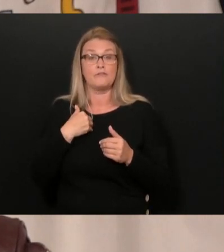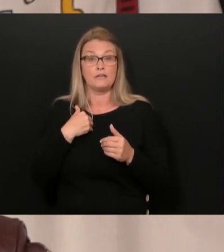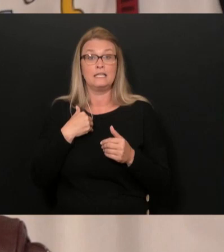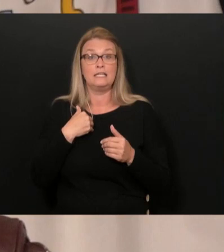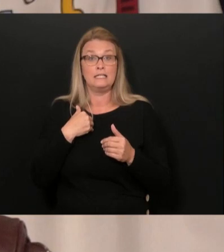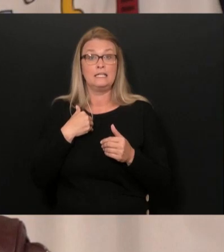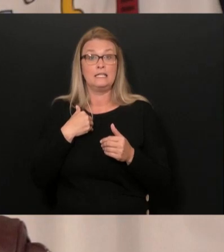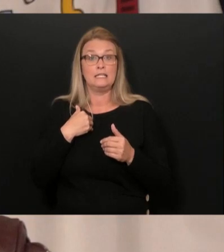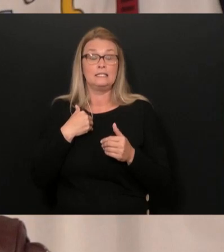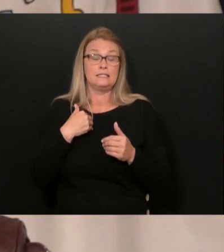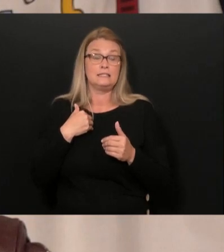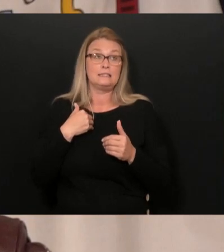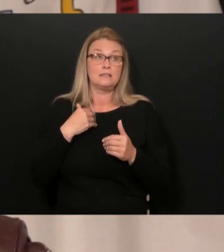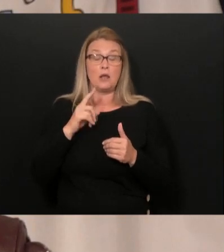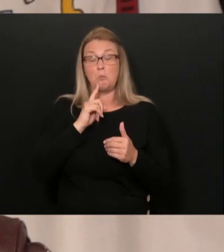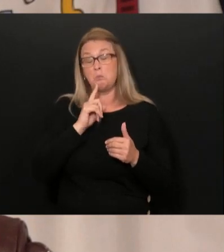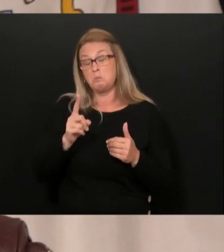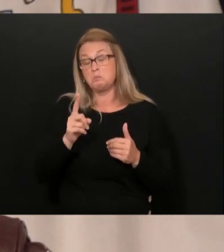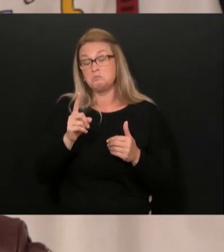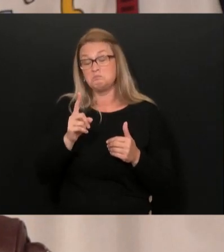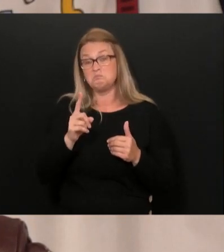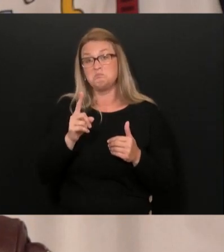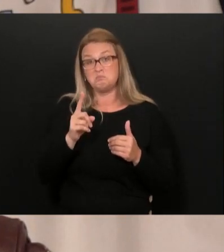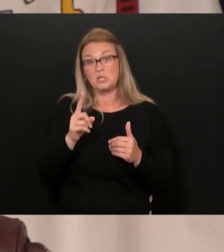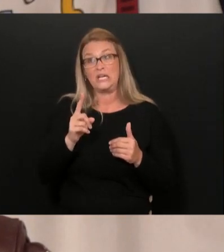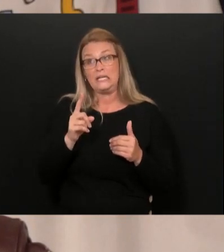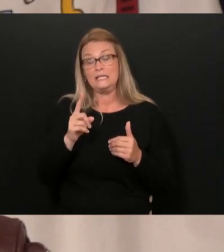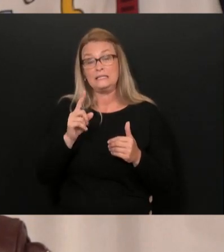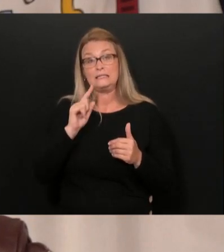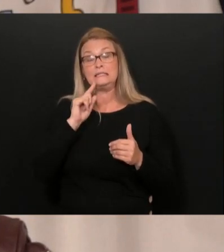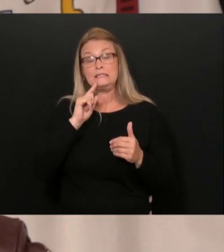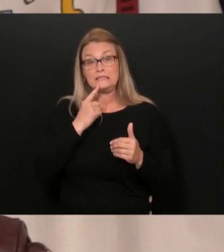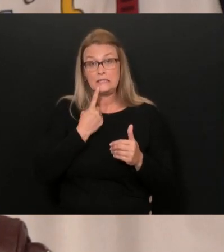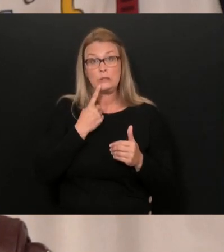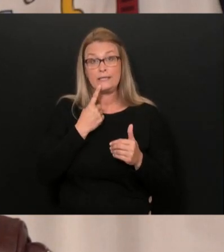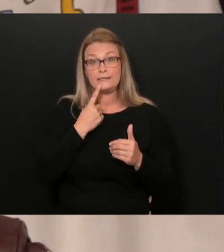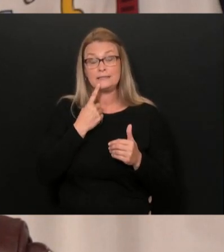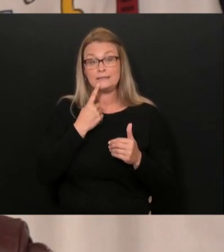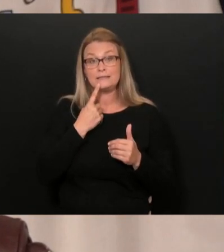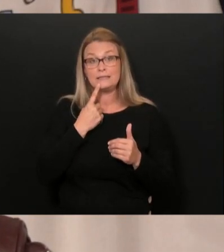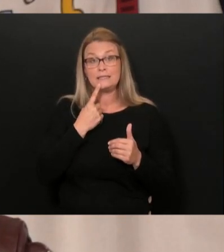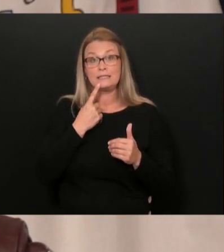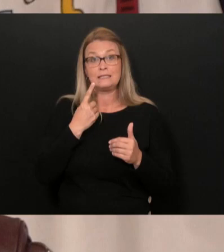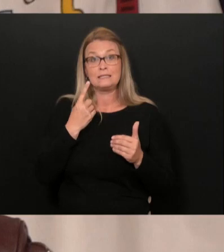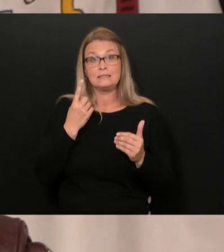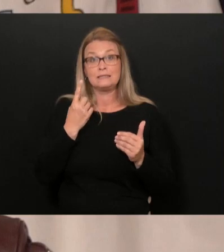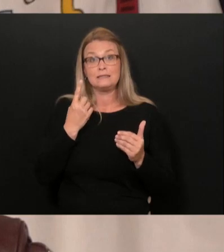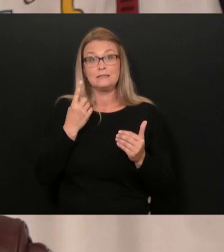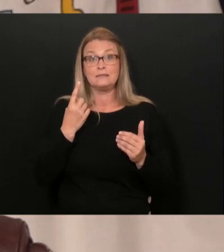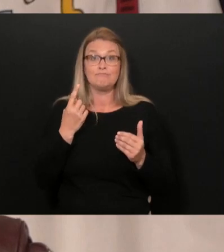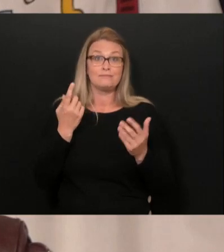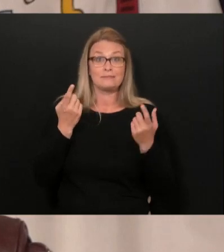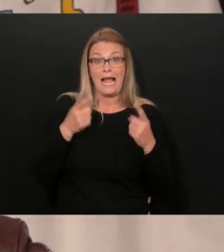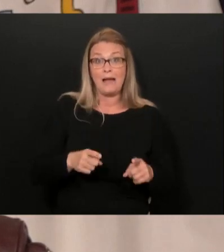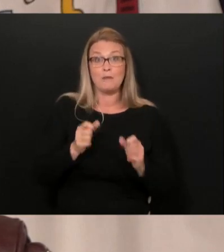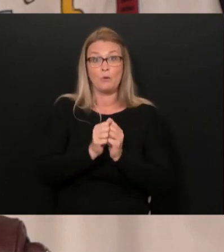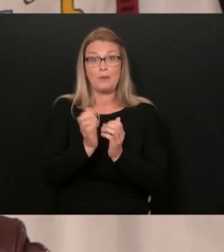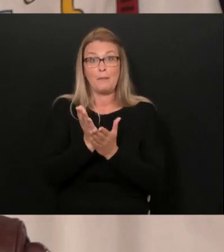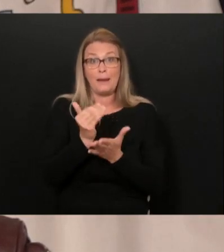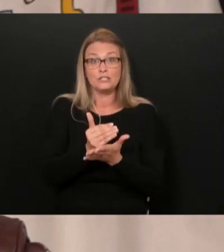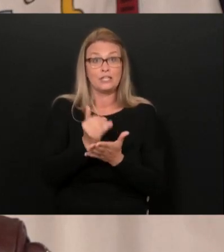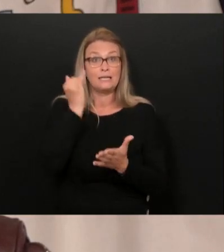And by significant, I mean really significant, because our people now are thinking, you know, that if